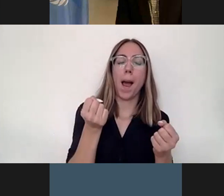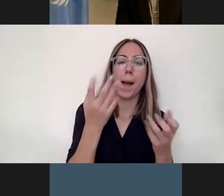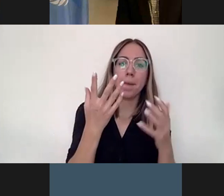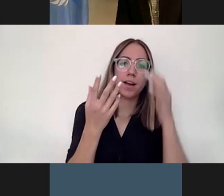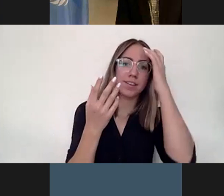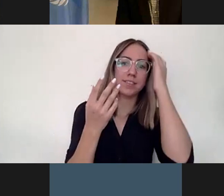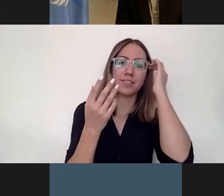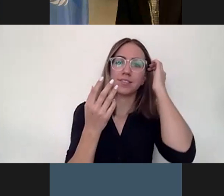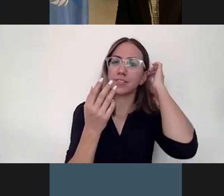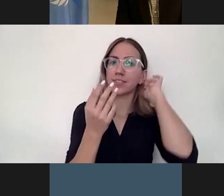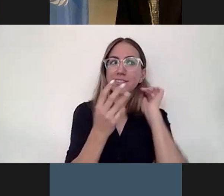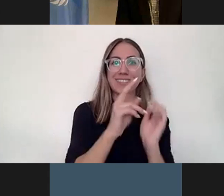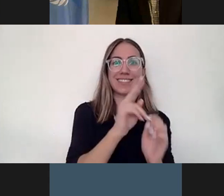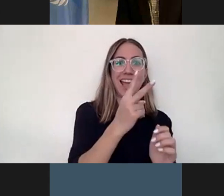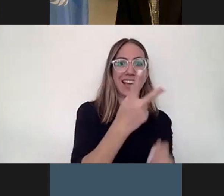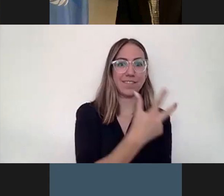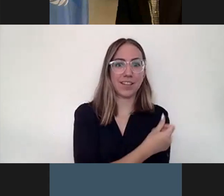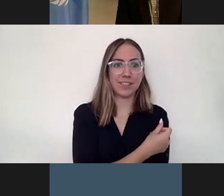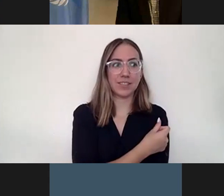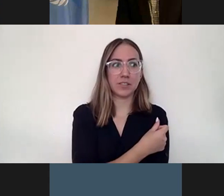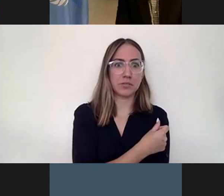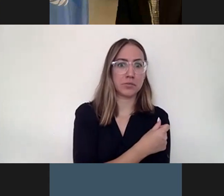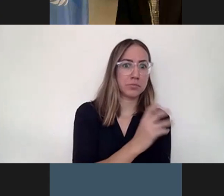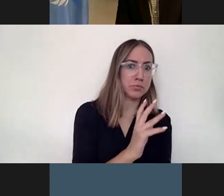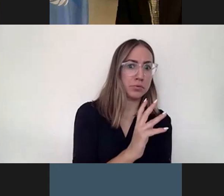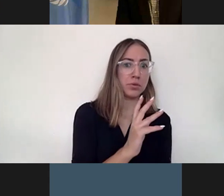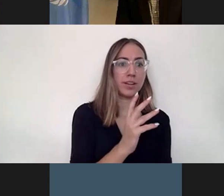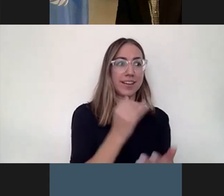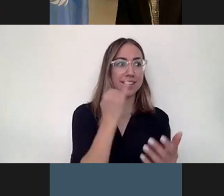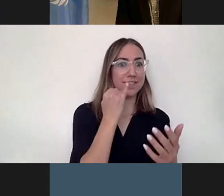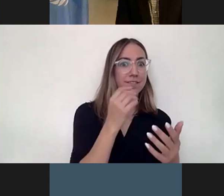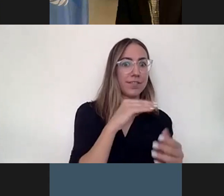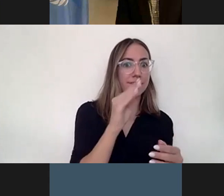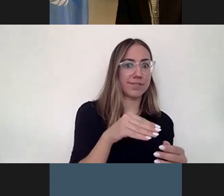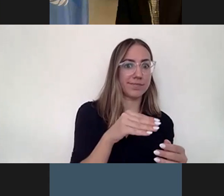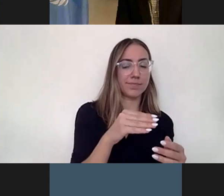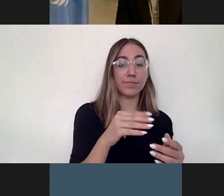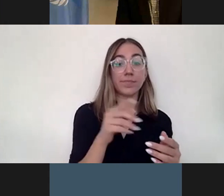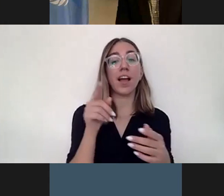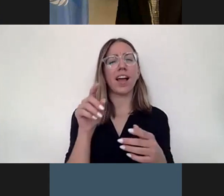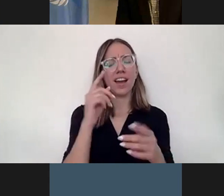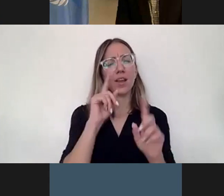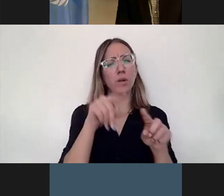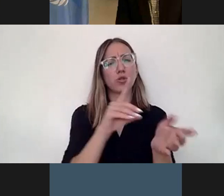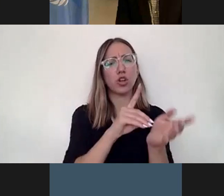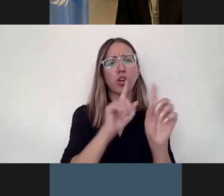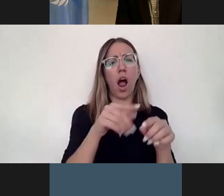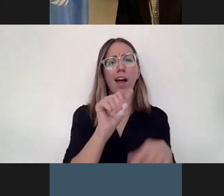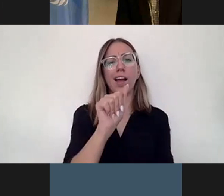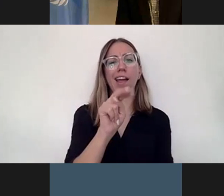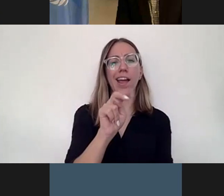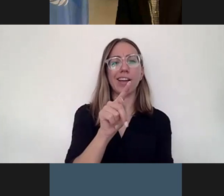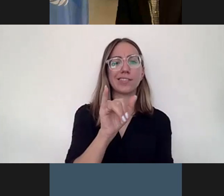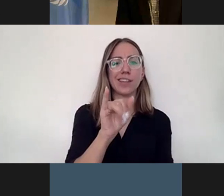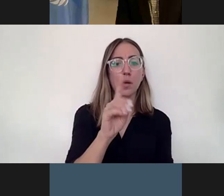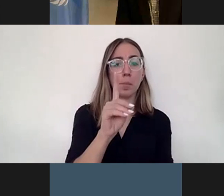had waned. Yeah. And he went to a private practice and got an antibody test, I guess, which gave him